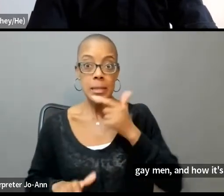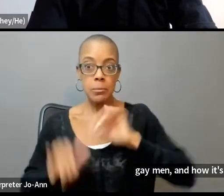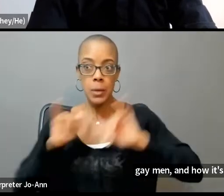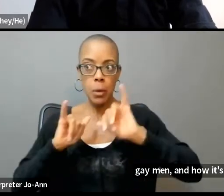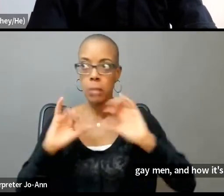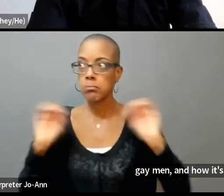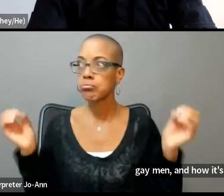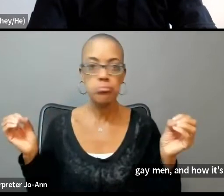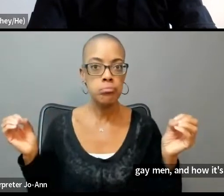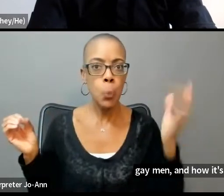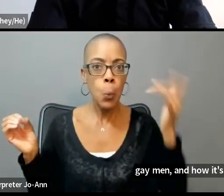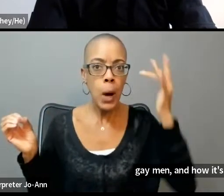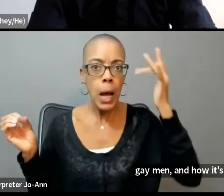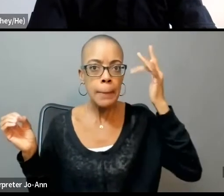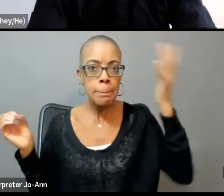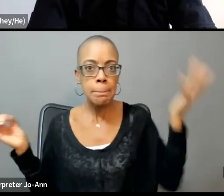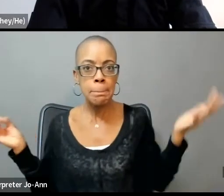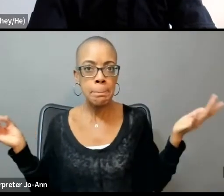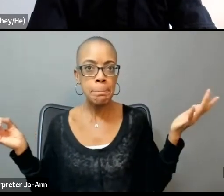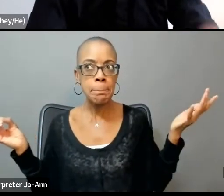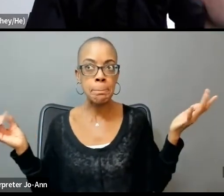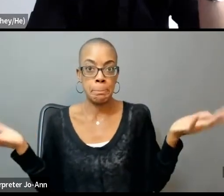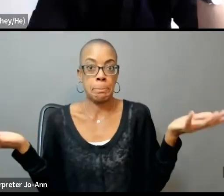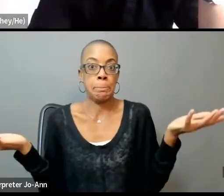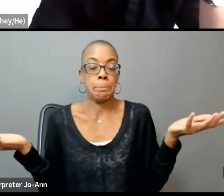Why is that?